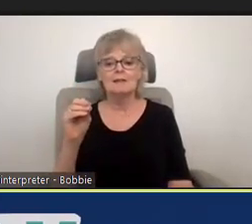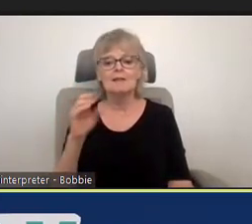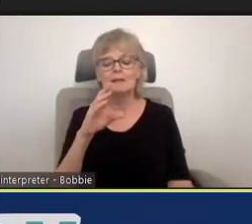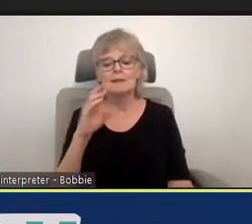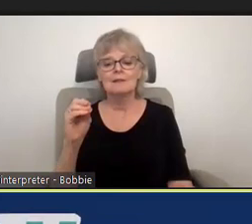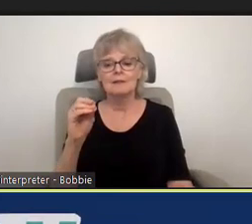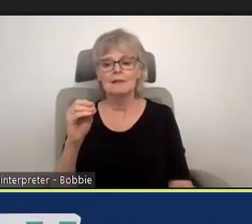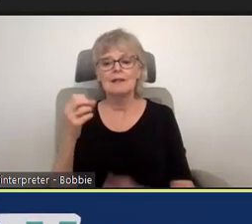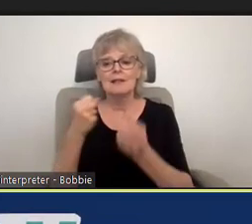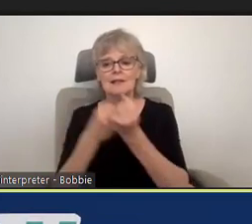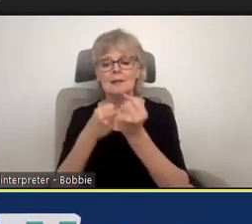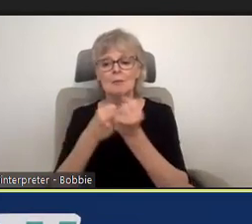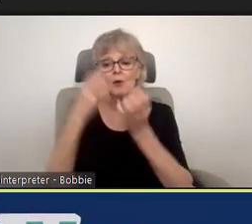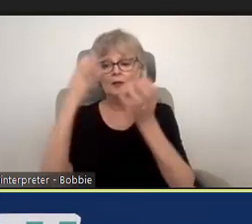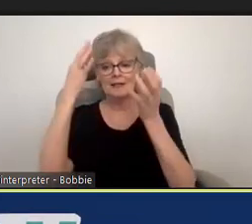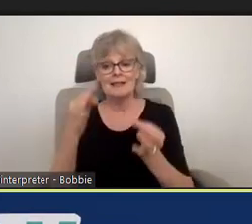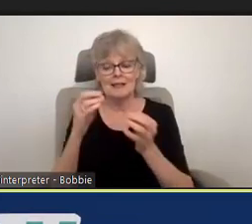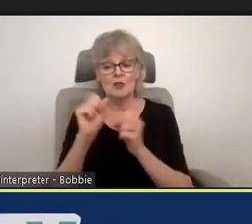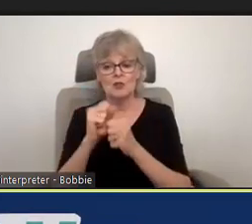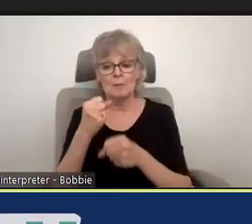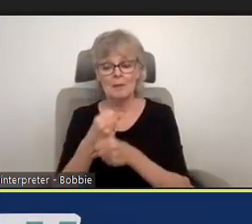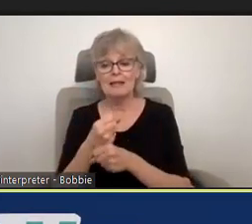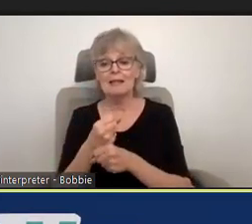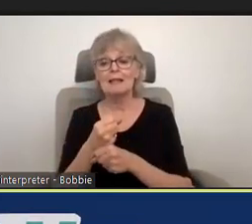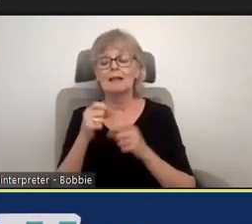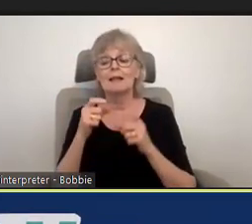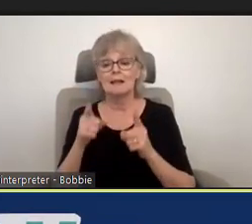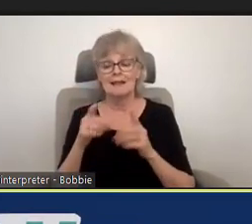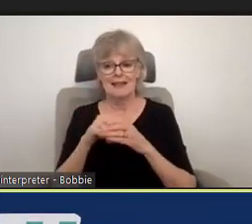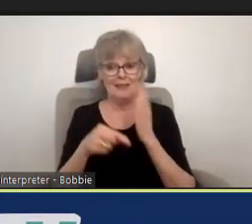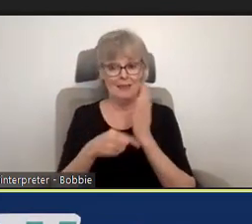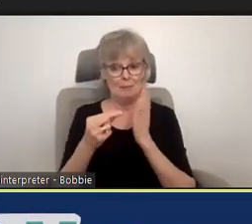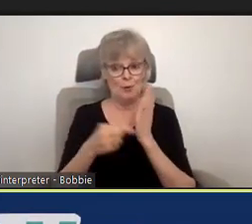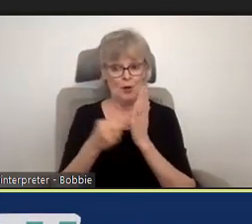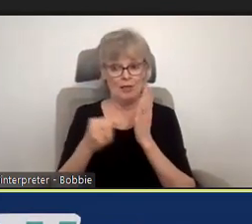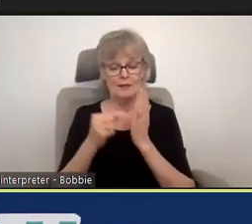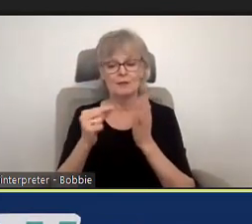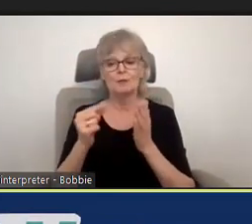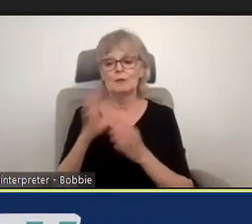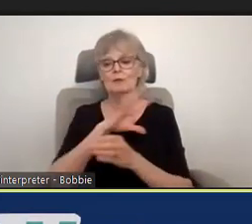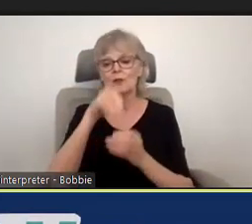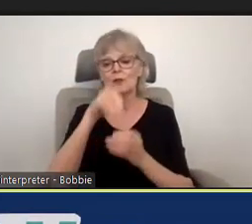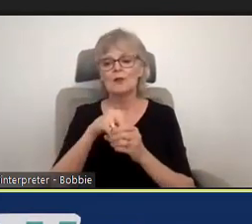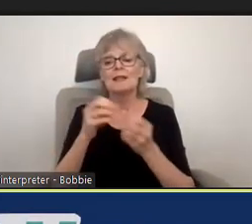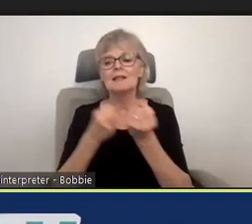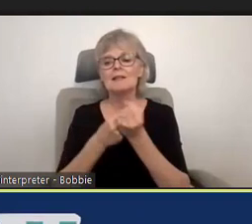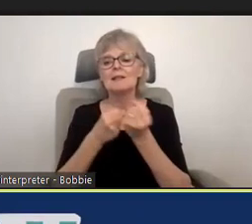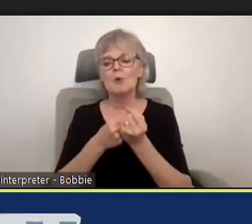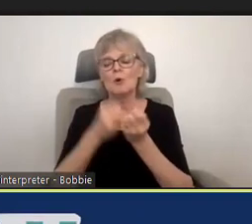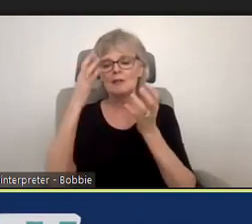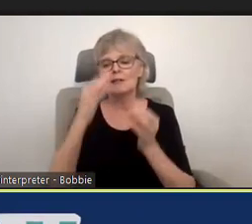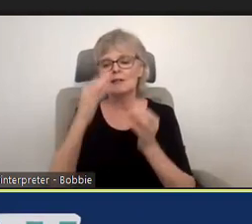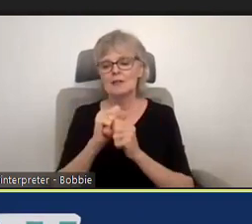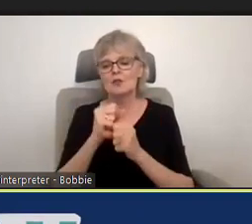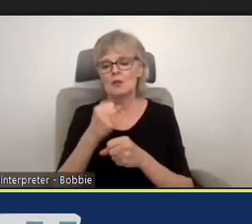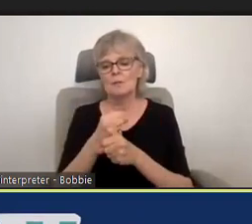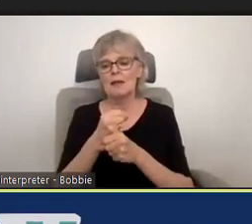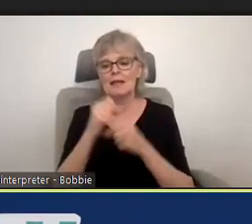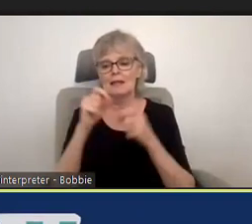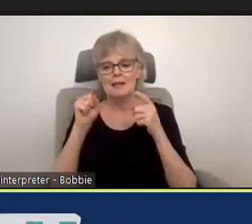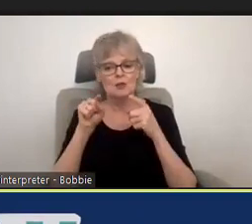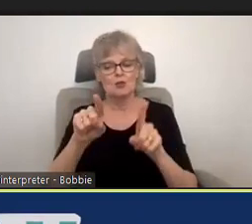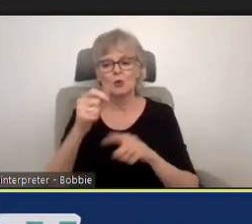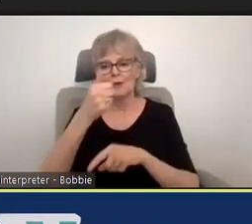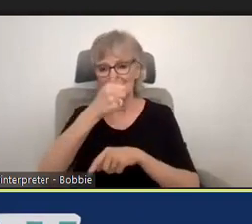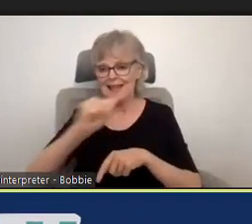supported decision-making booklets, felt that it was really important to include supported decision-making during any